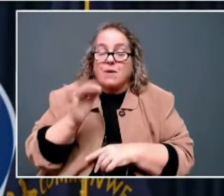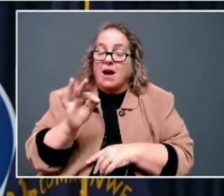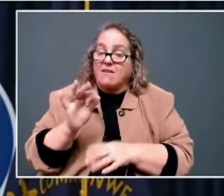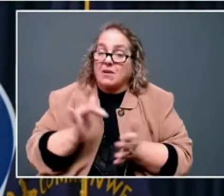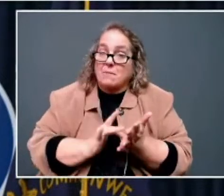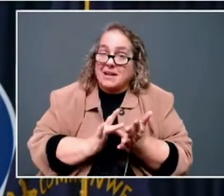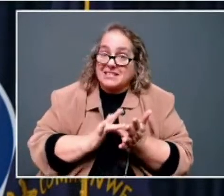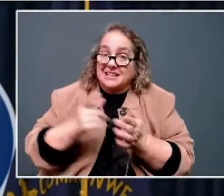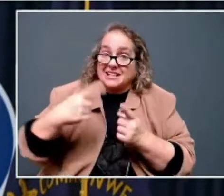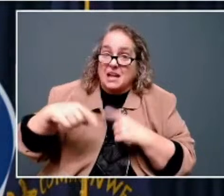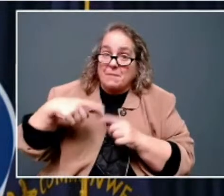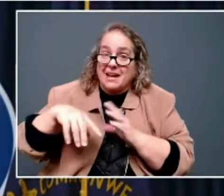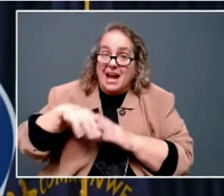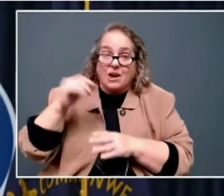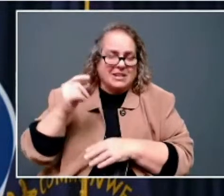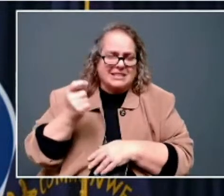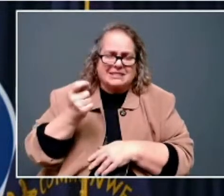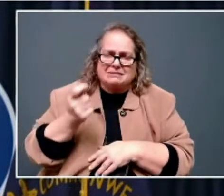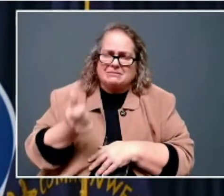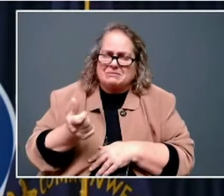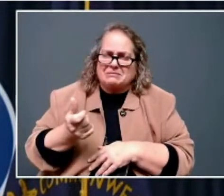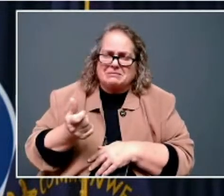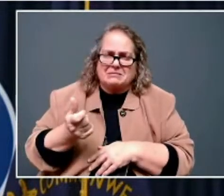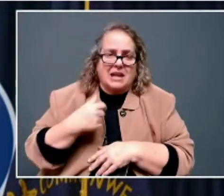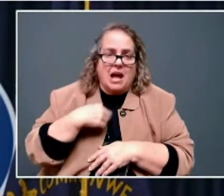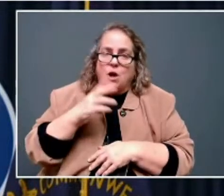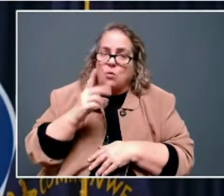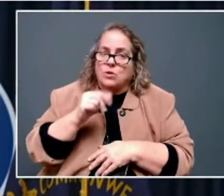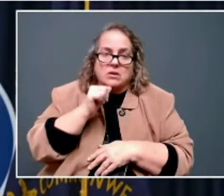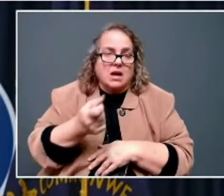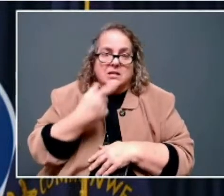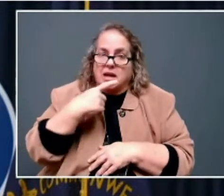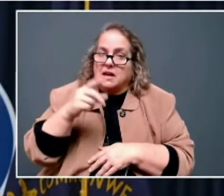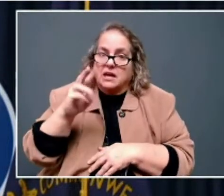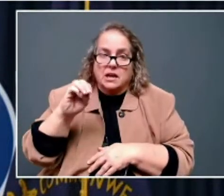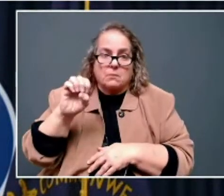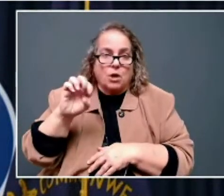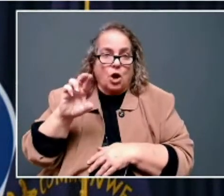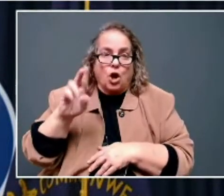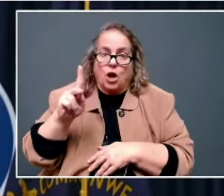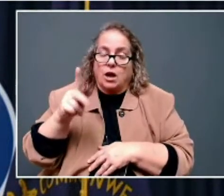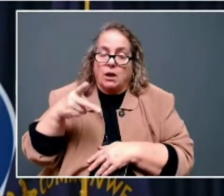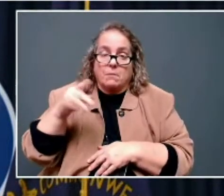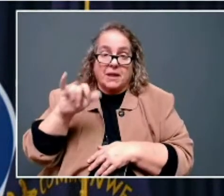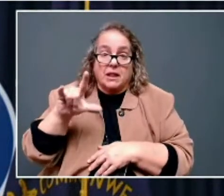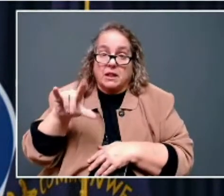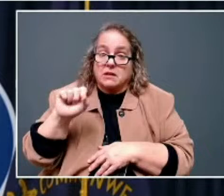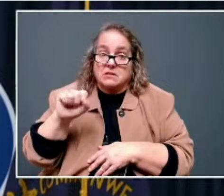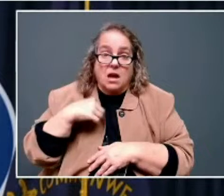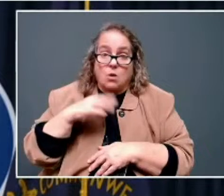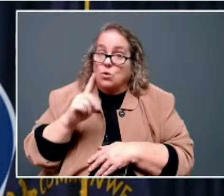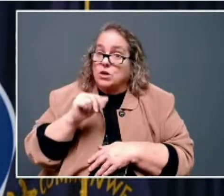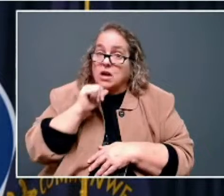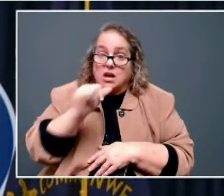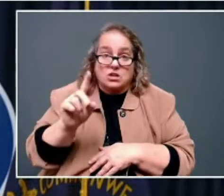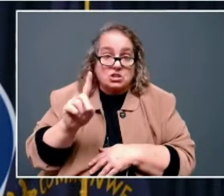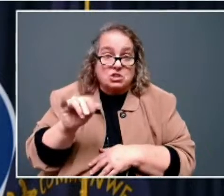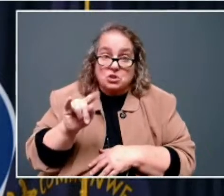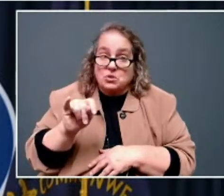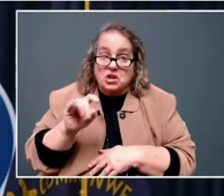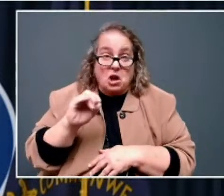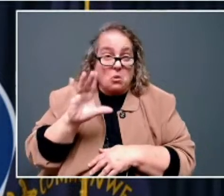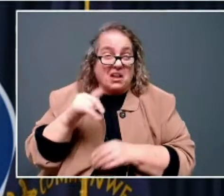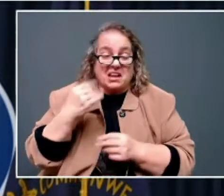I wouldn't take the Merck pills. I wouldn't do it from everything that I've seen, and it only giving you a 30% reduction of